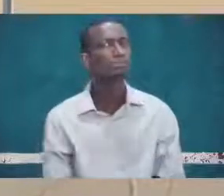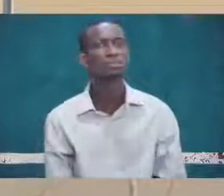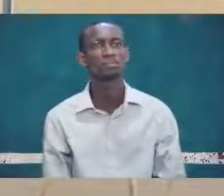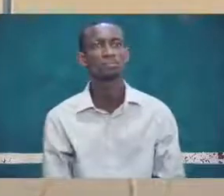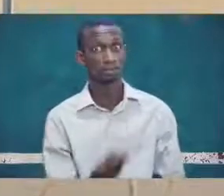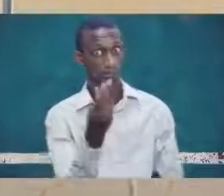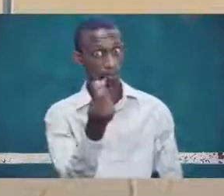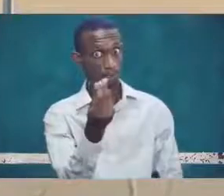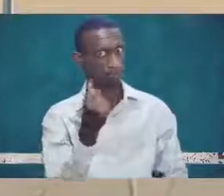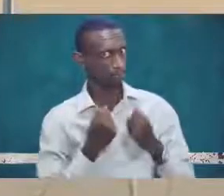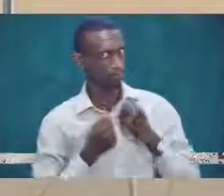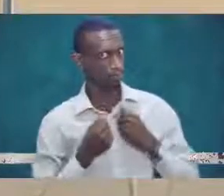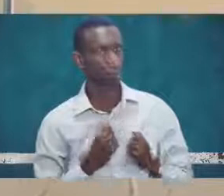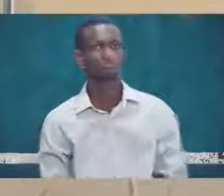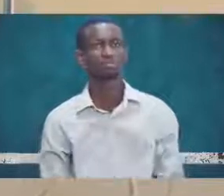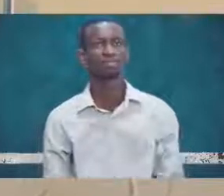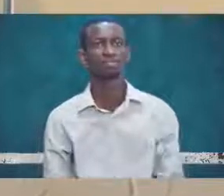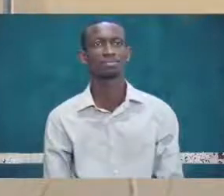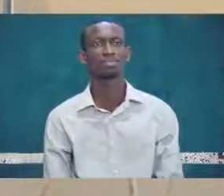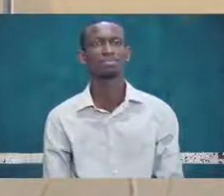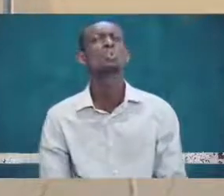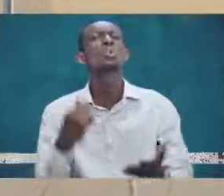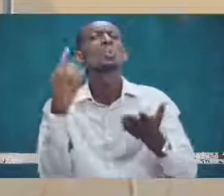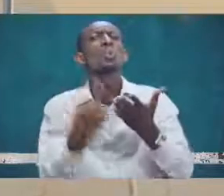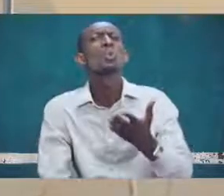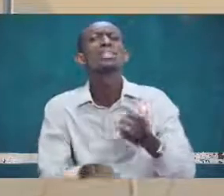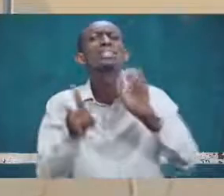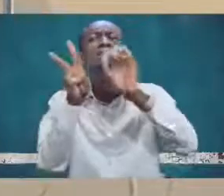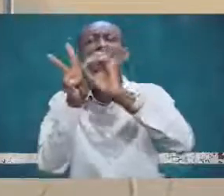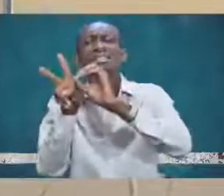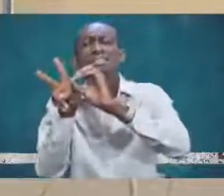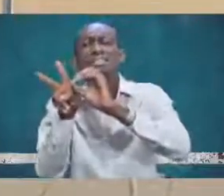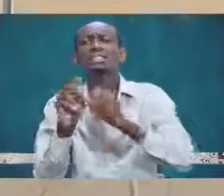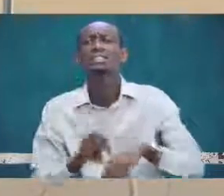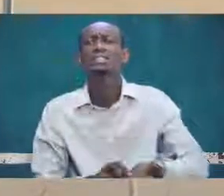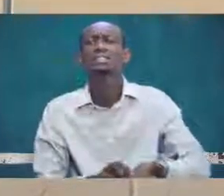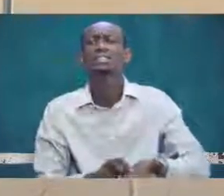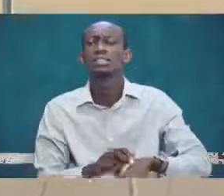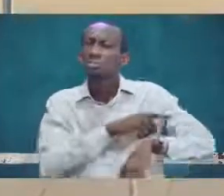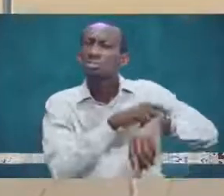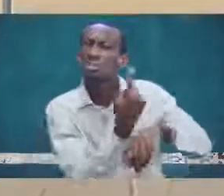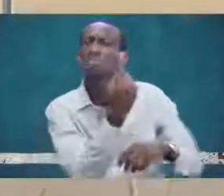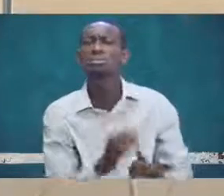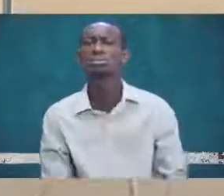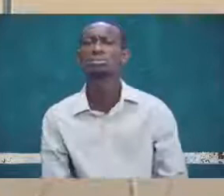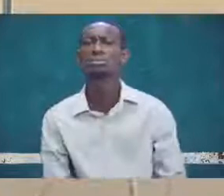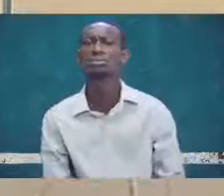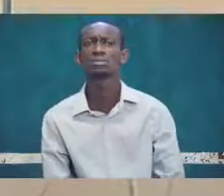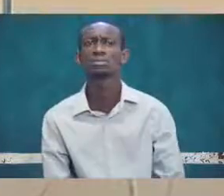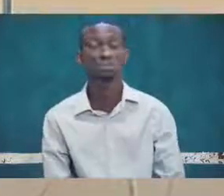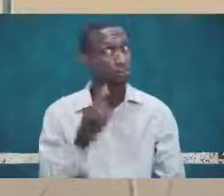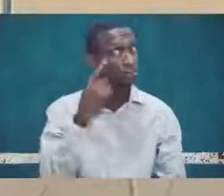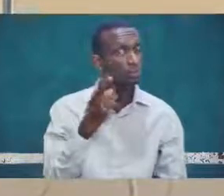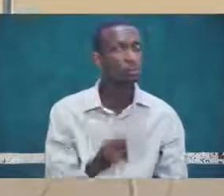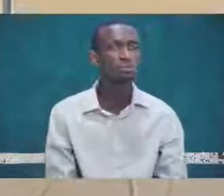1,100 francs, which was proportional to 1 hour. Do you see how they are proportional? If